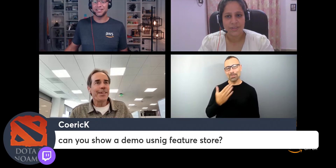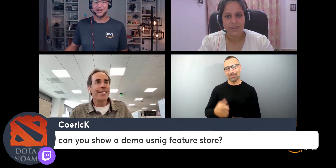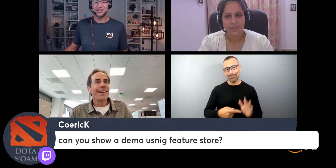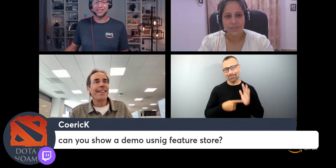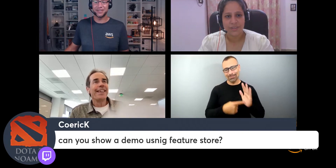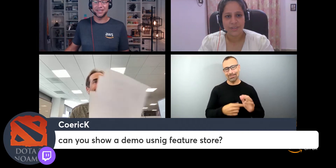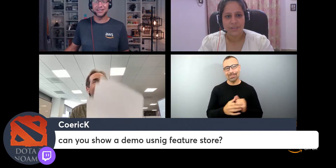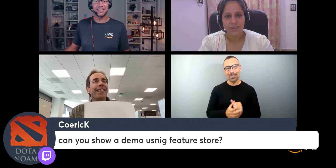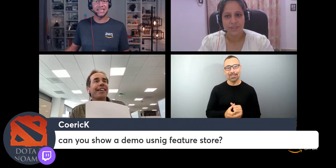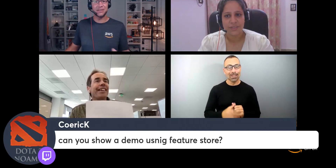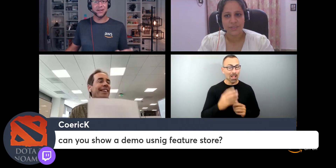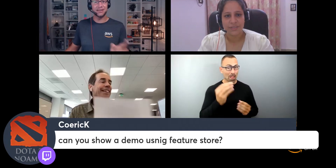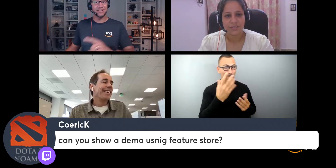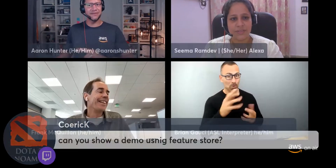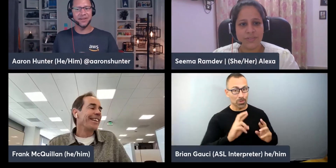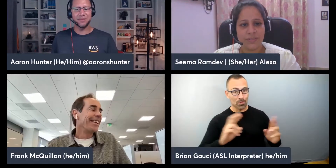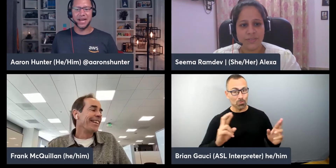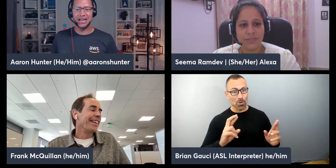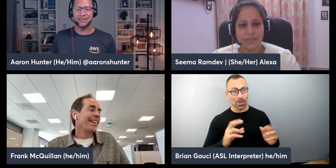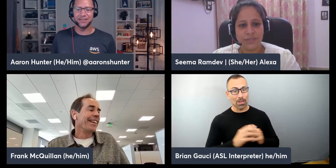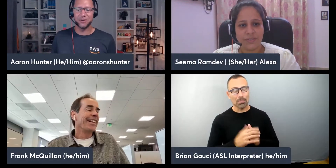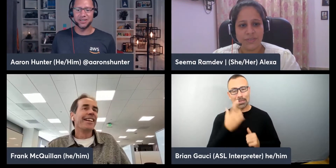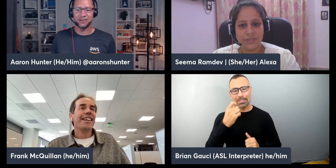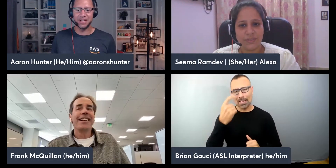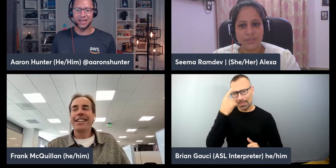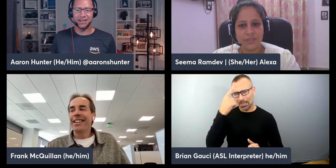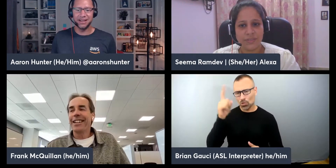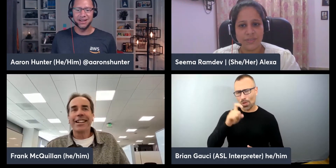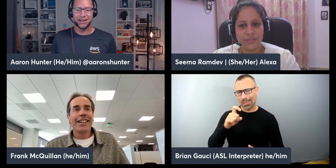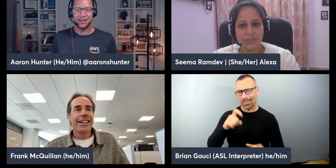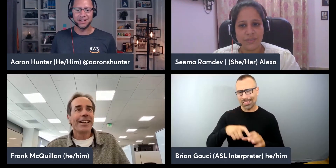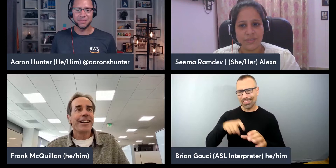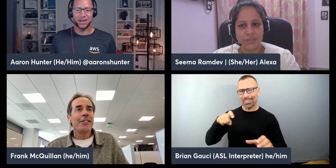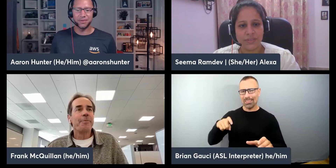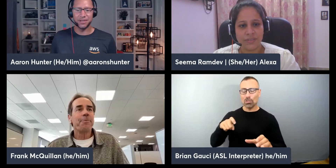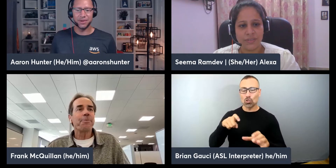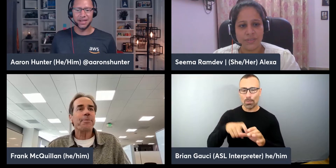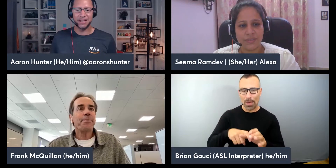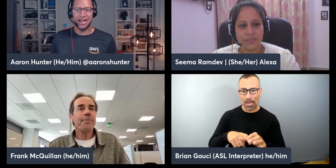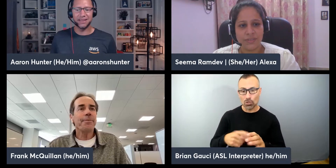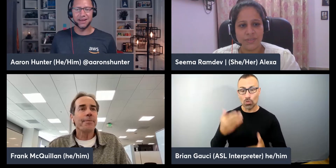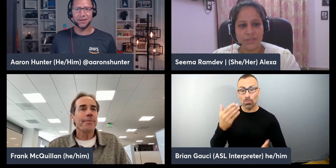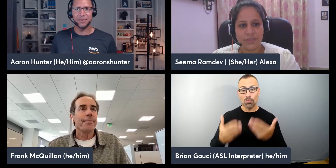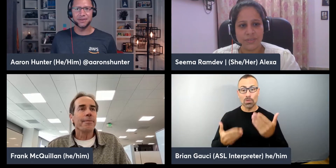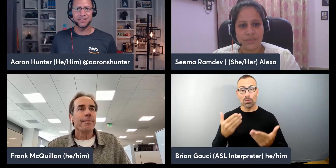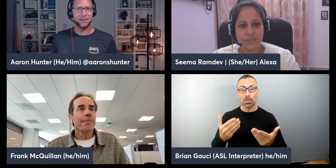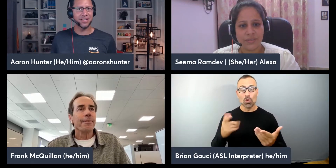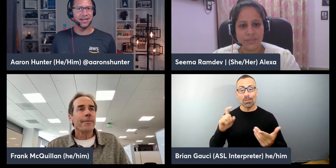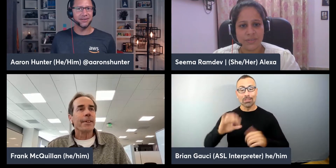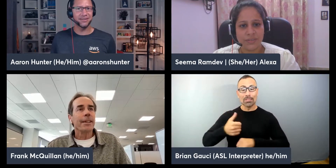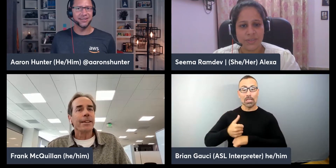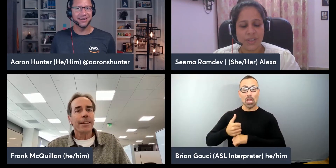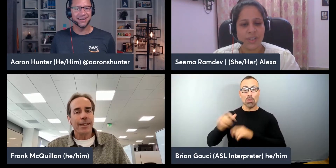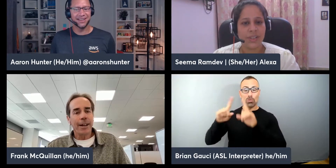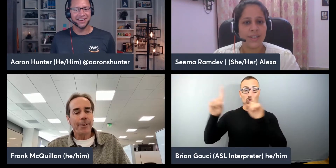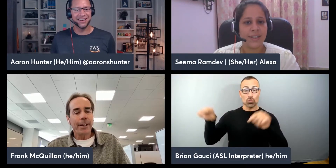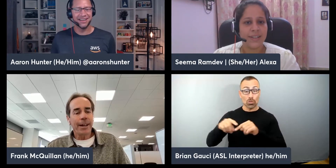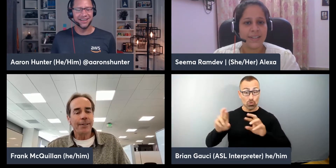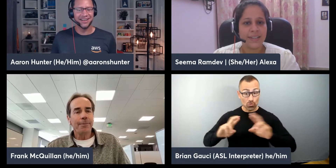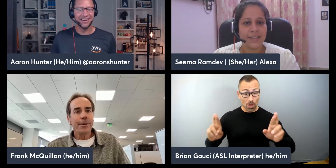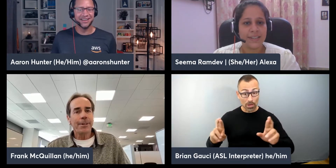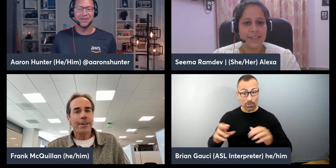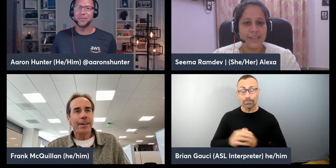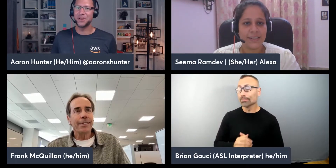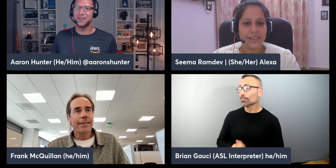if you're you ready can, to share your screen, because I think you had to leave and come back. So once you're ready, I will go ahead and add that up. Are you ready now? I'm